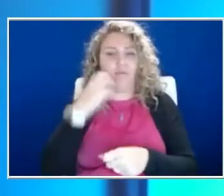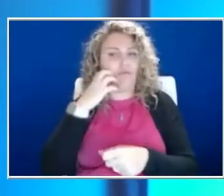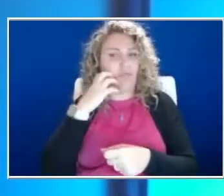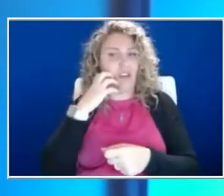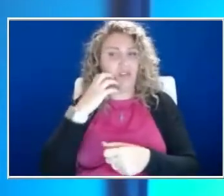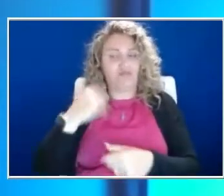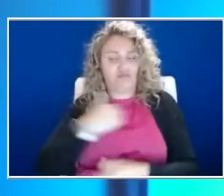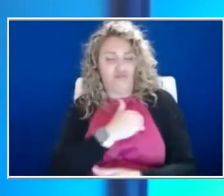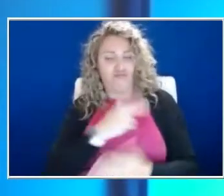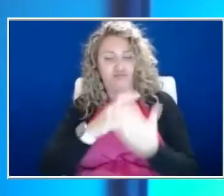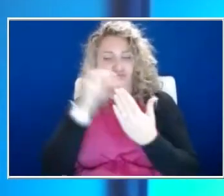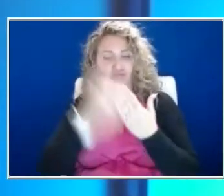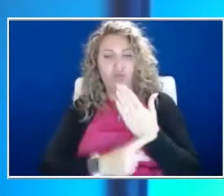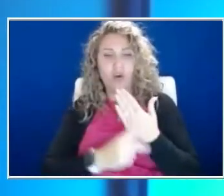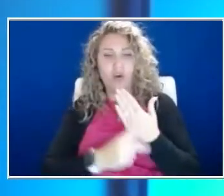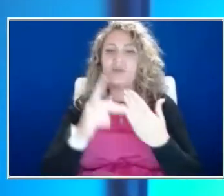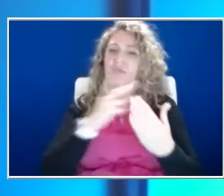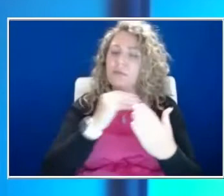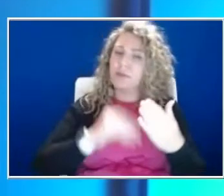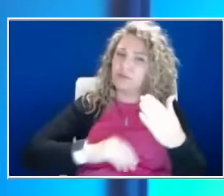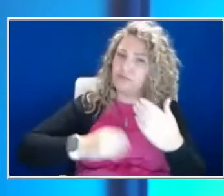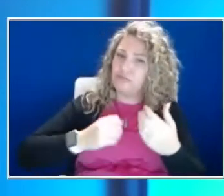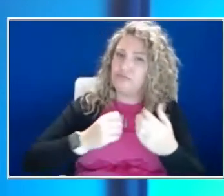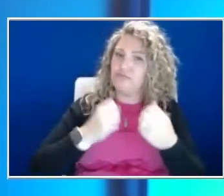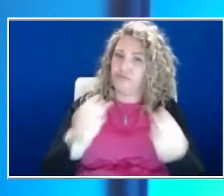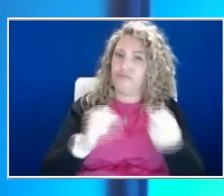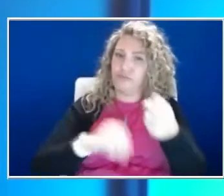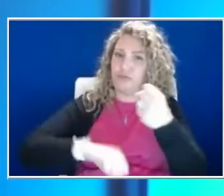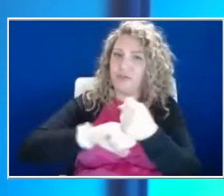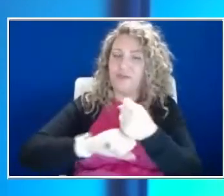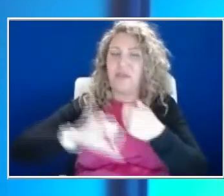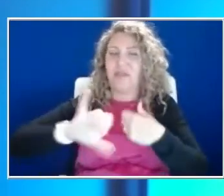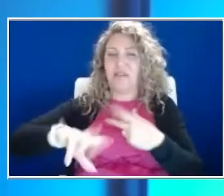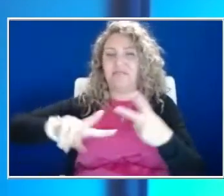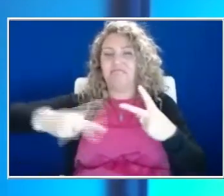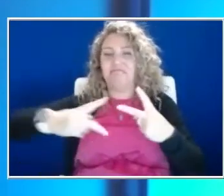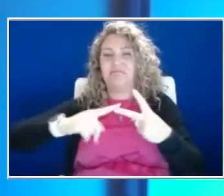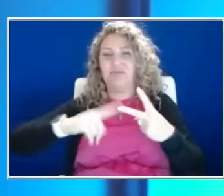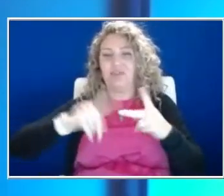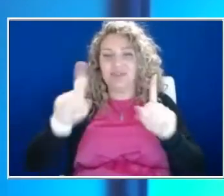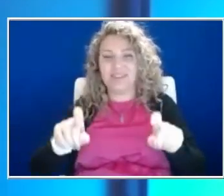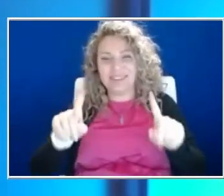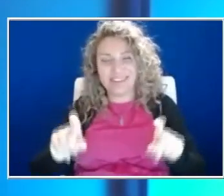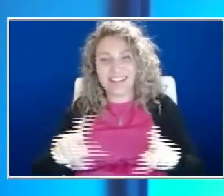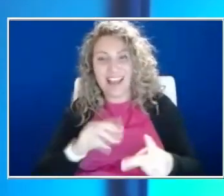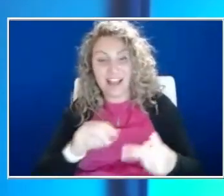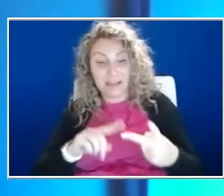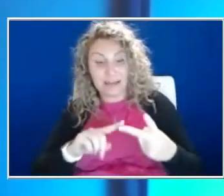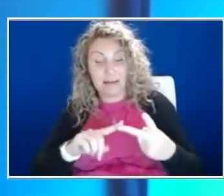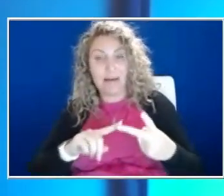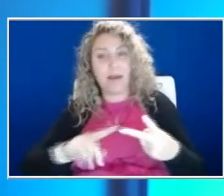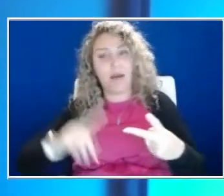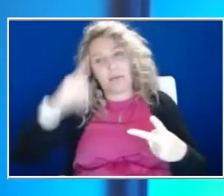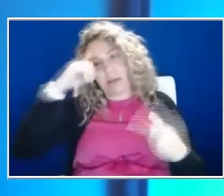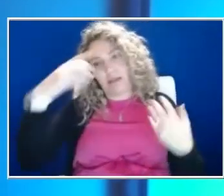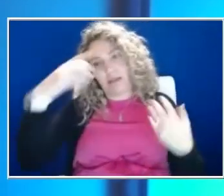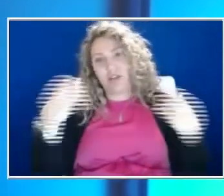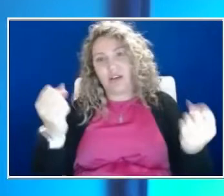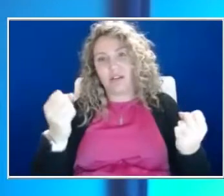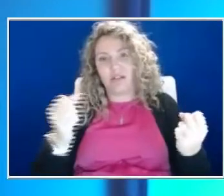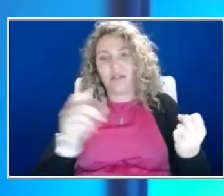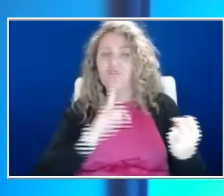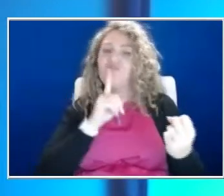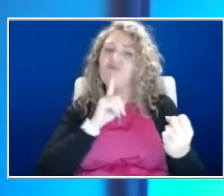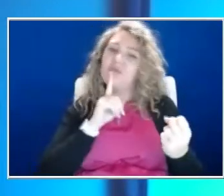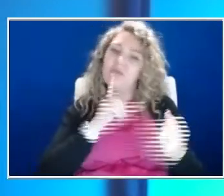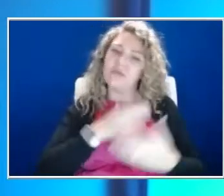strong supporters of that supplemental screening. And then the other is mental health. I really appreciate Shalena bringing this